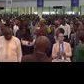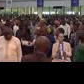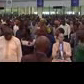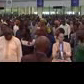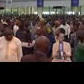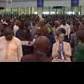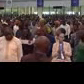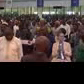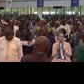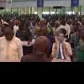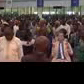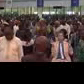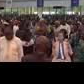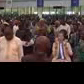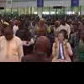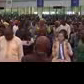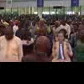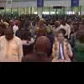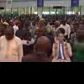Receive the victory.